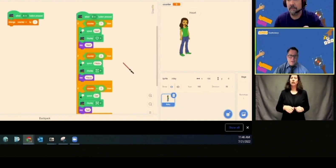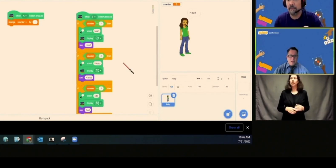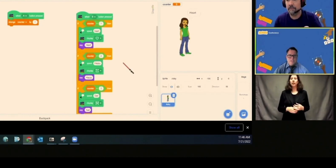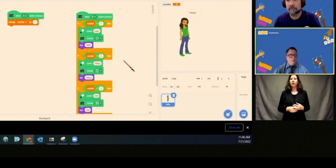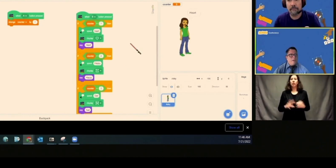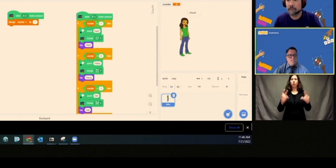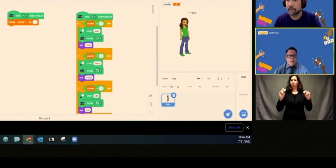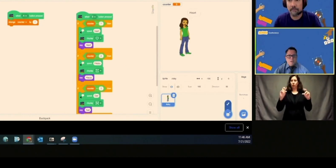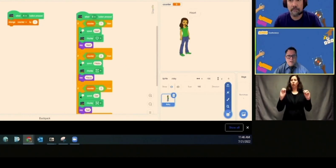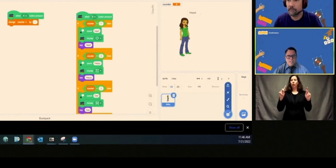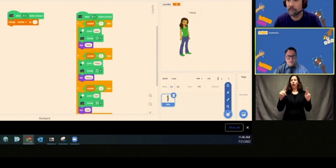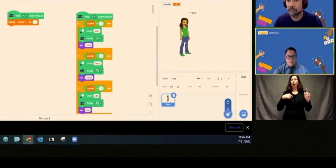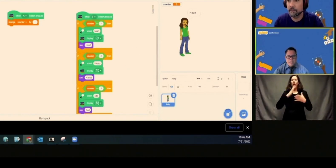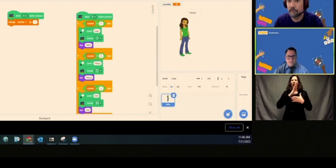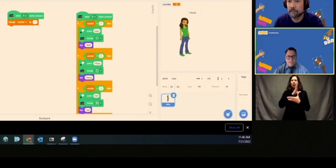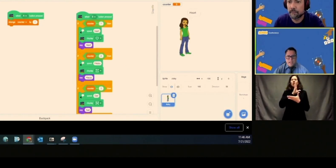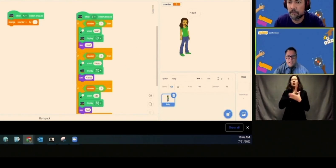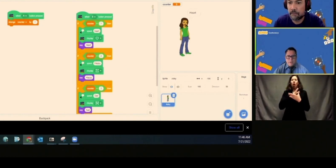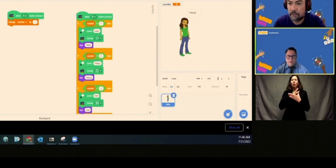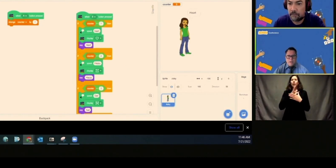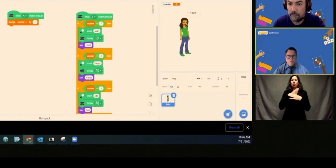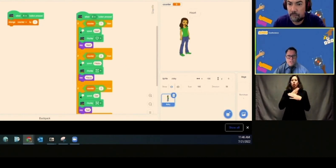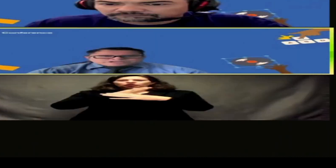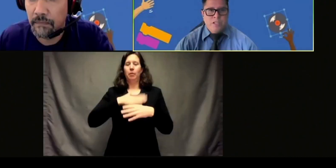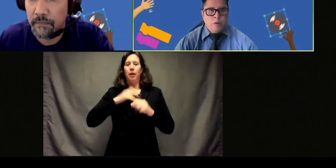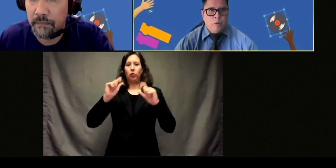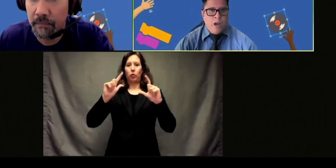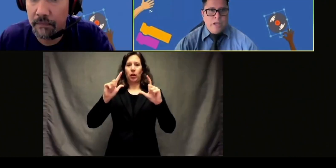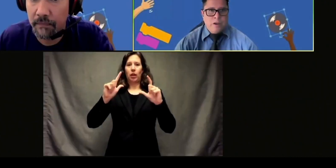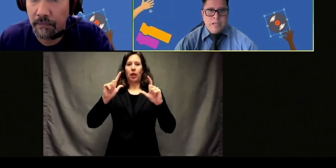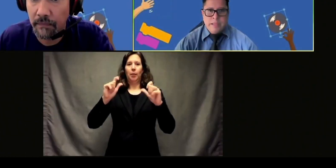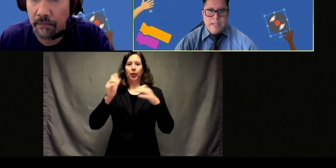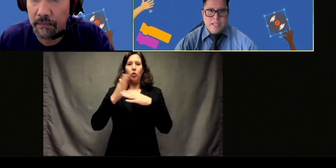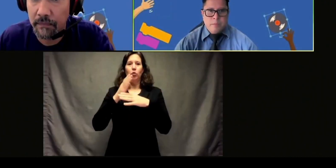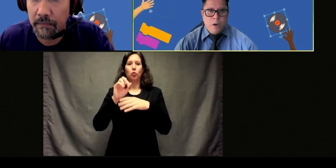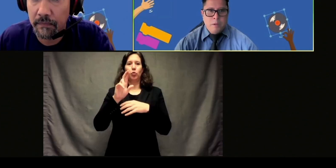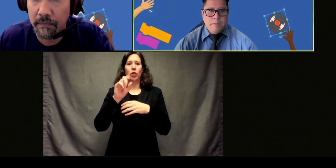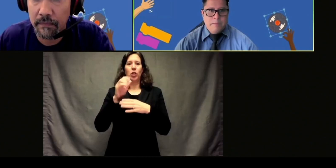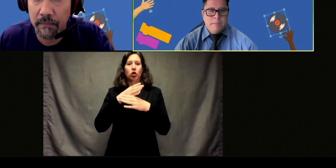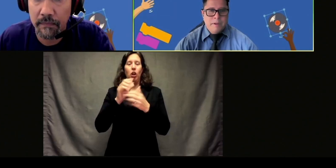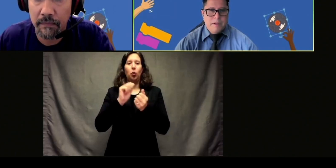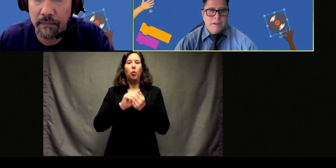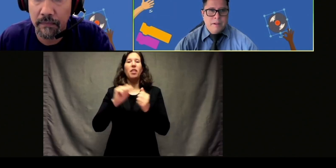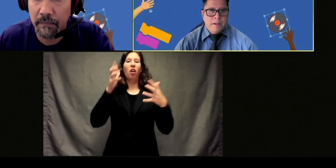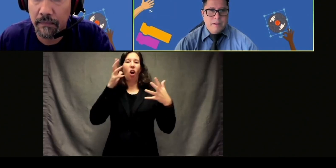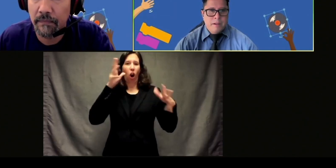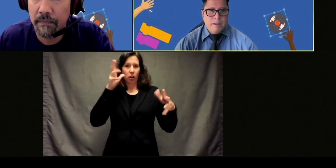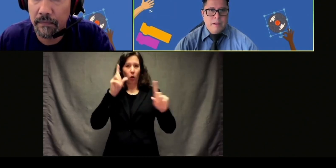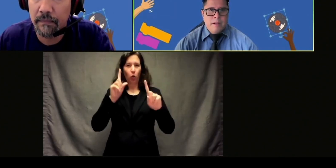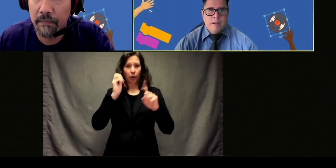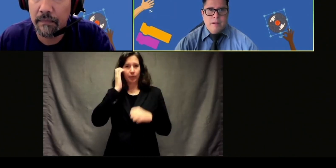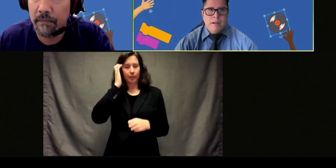No? Okay, so I'm going to stop sharing screen, and I'm going to reshare screen with audio because I think that's the problem.